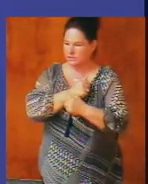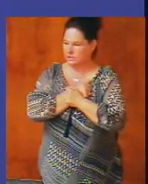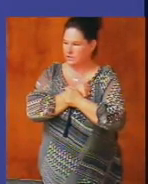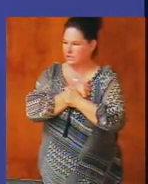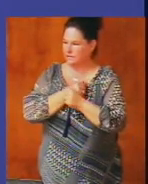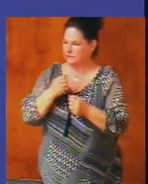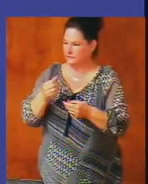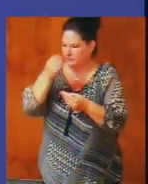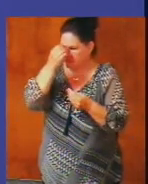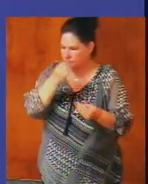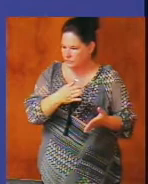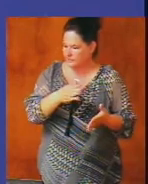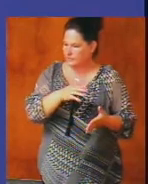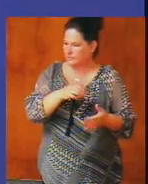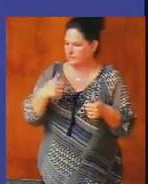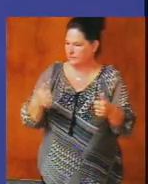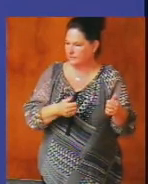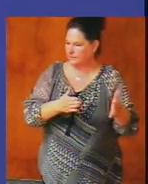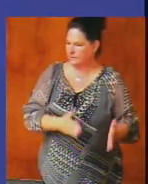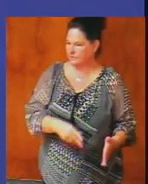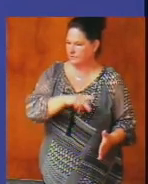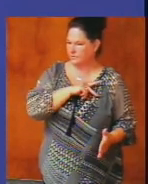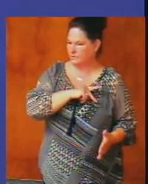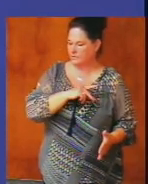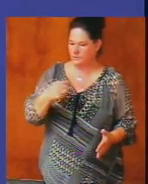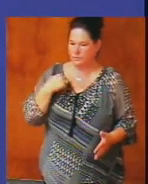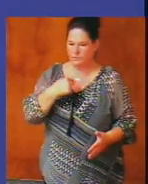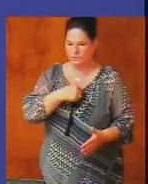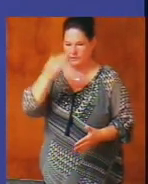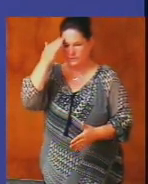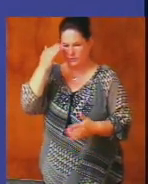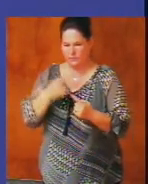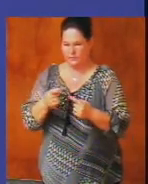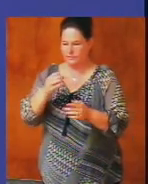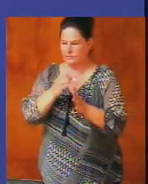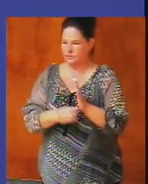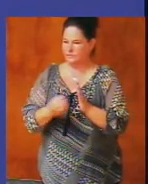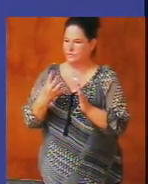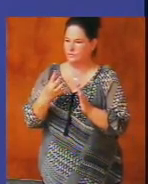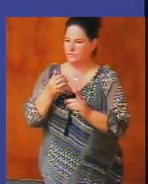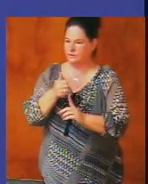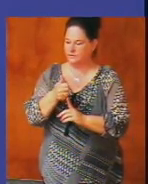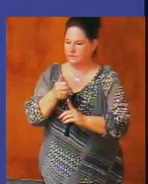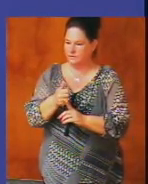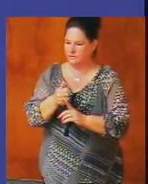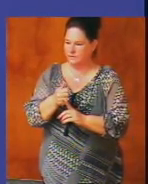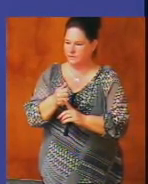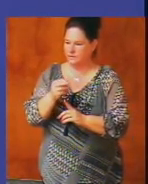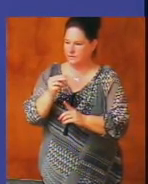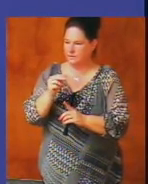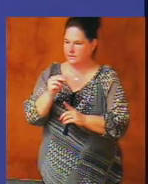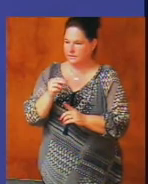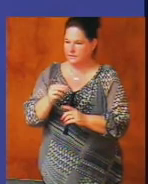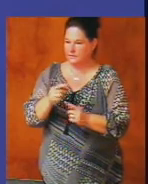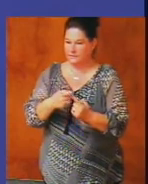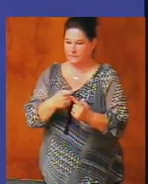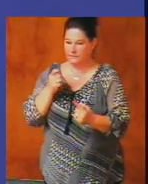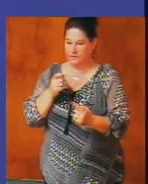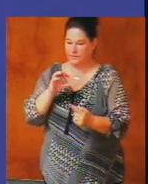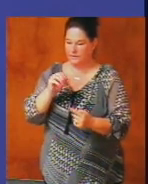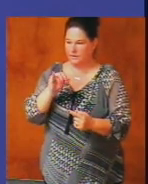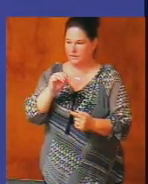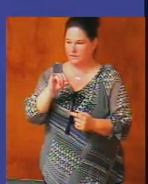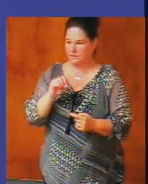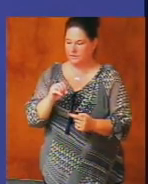the Apostle Paul. And we know from chapter 4 that he was a native of Colossae. Verse